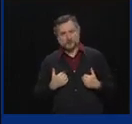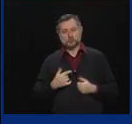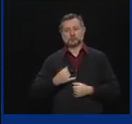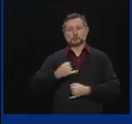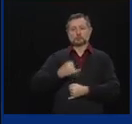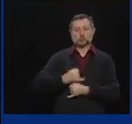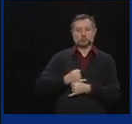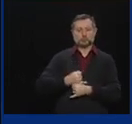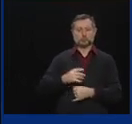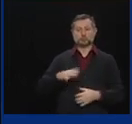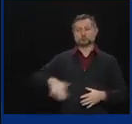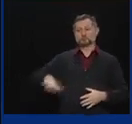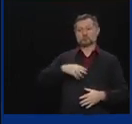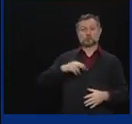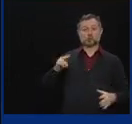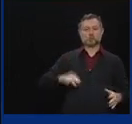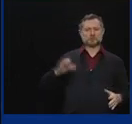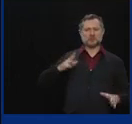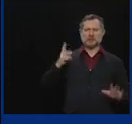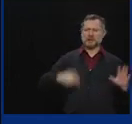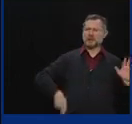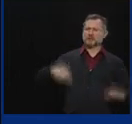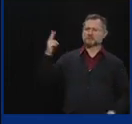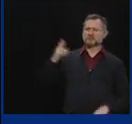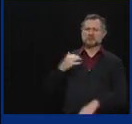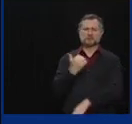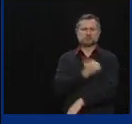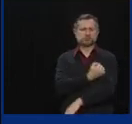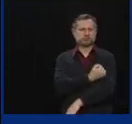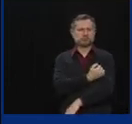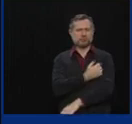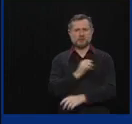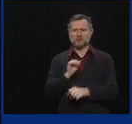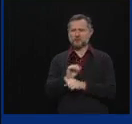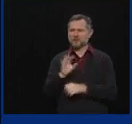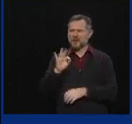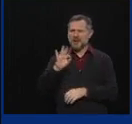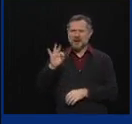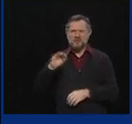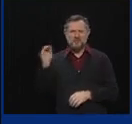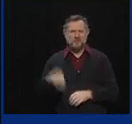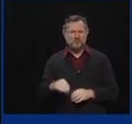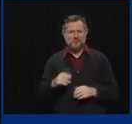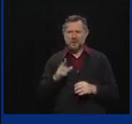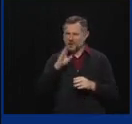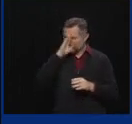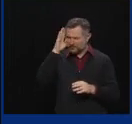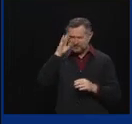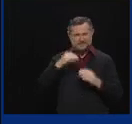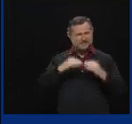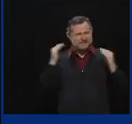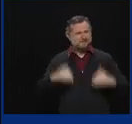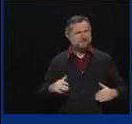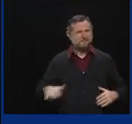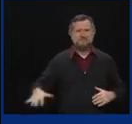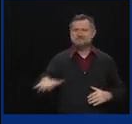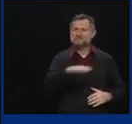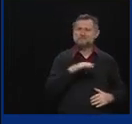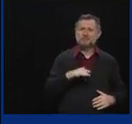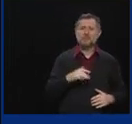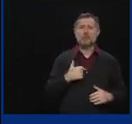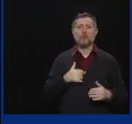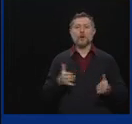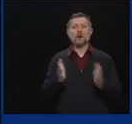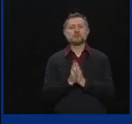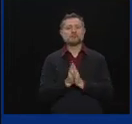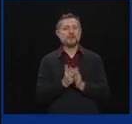City where they had a very high vaccination rate. The people are all at work, 99% in some hospital systems. And I've asked them to be available to